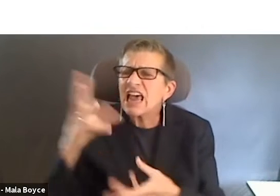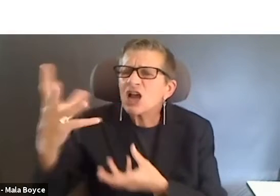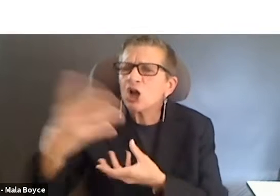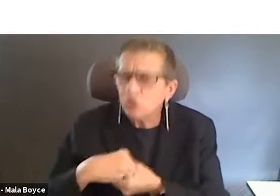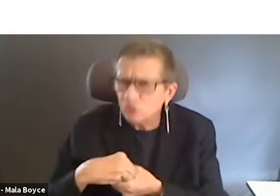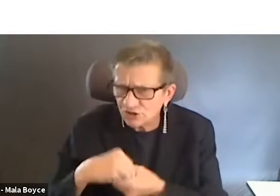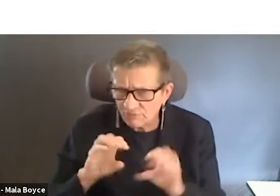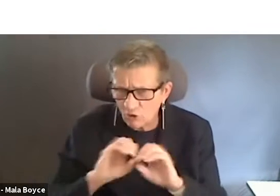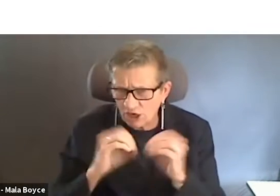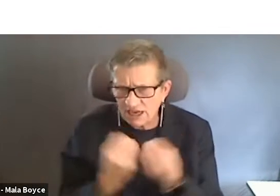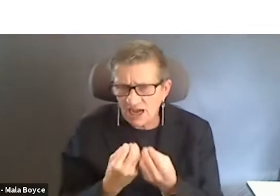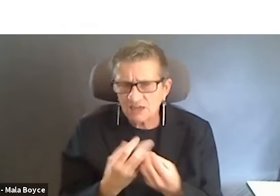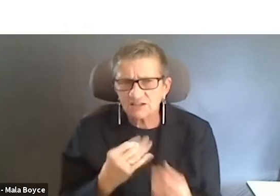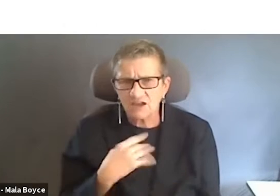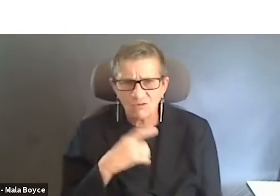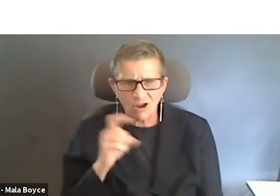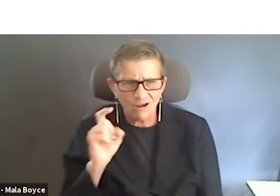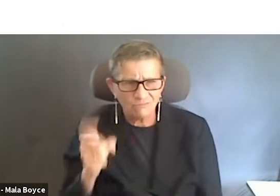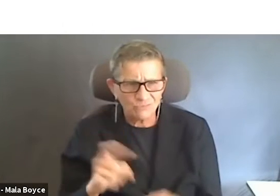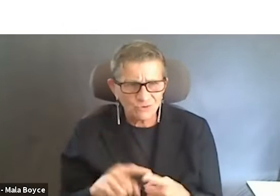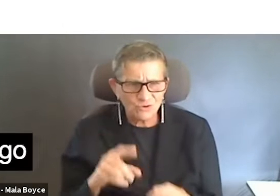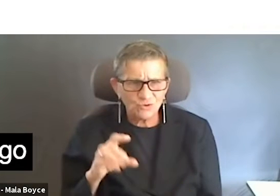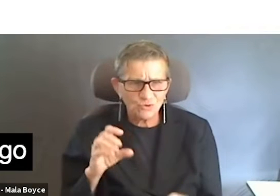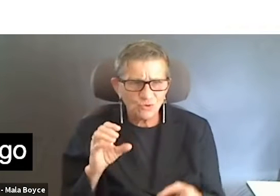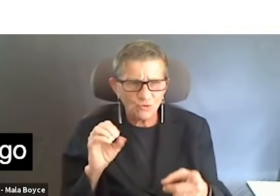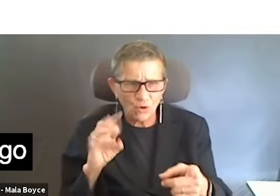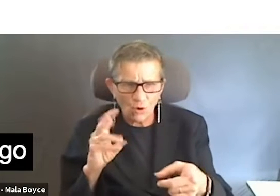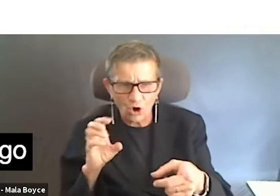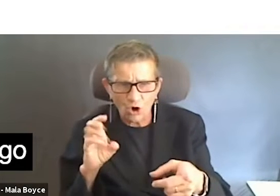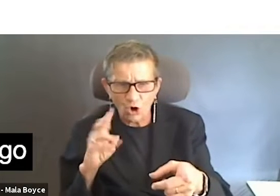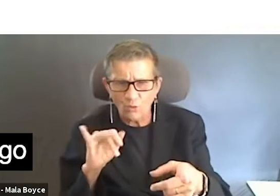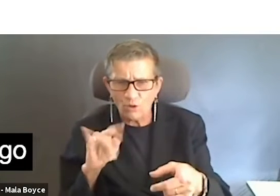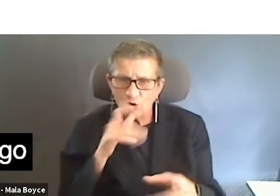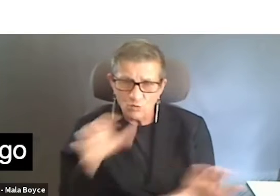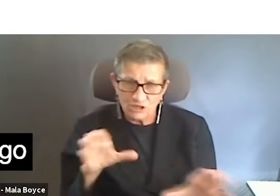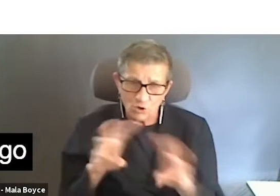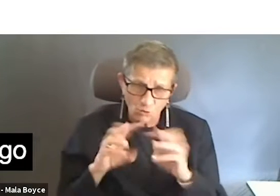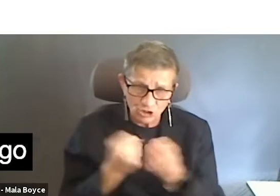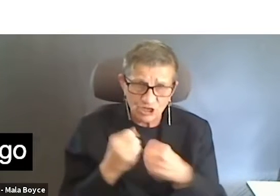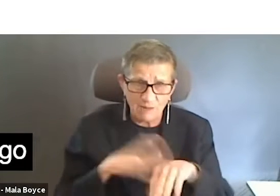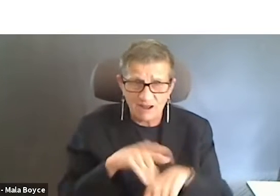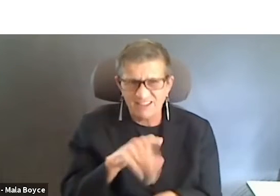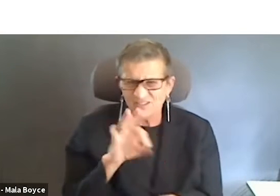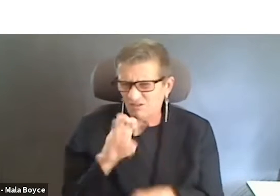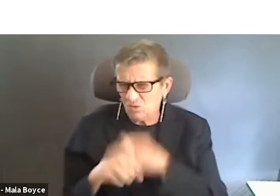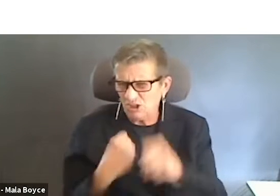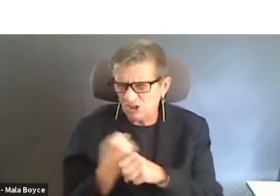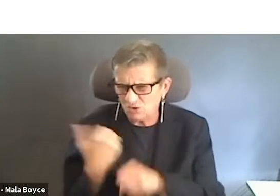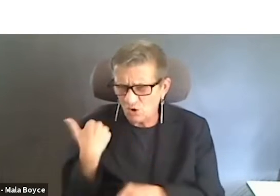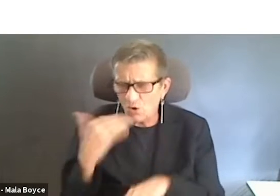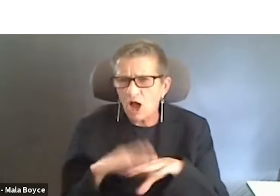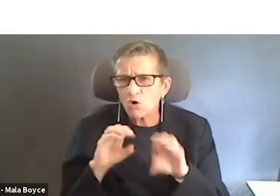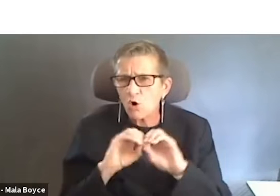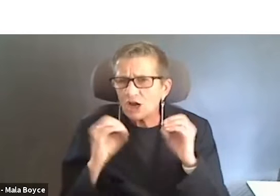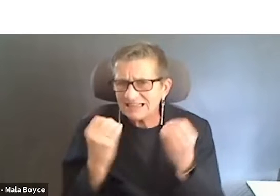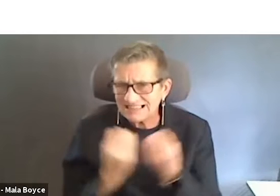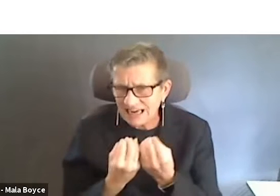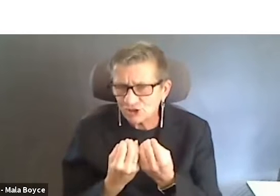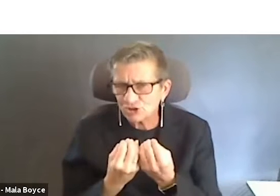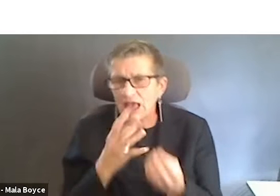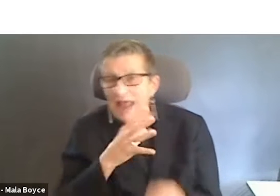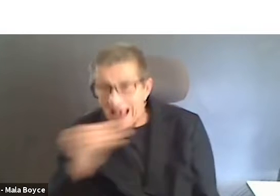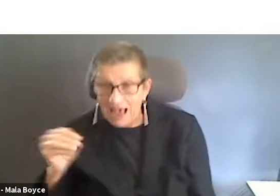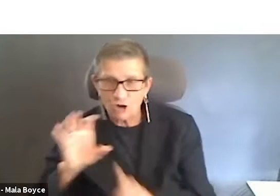to Betsy Irwin here at the University of Michigan, who did a workshop a couple of years ago on organization fit and